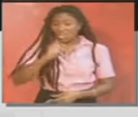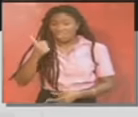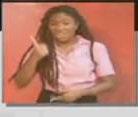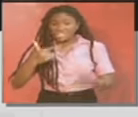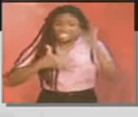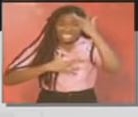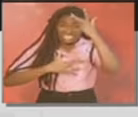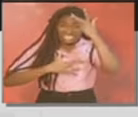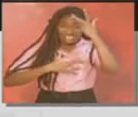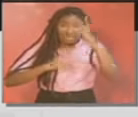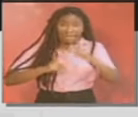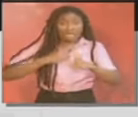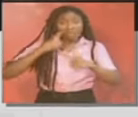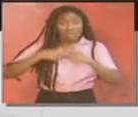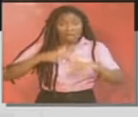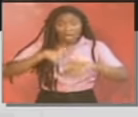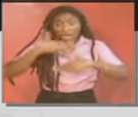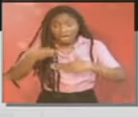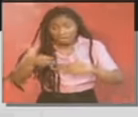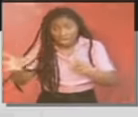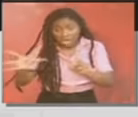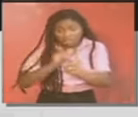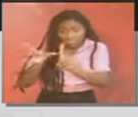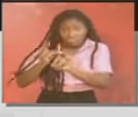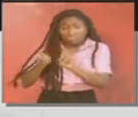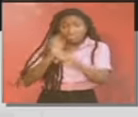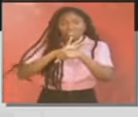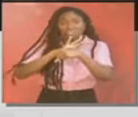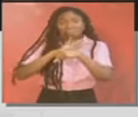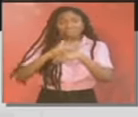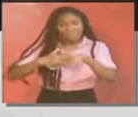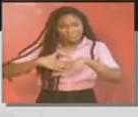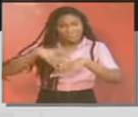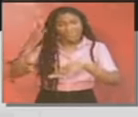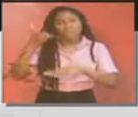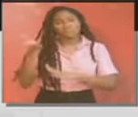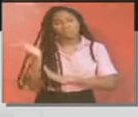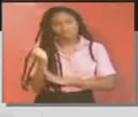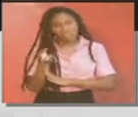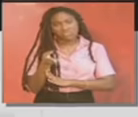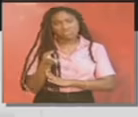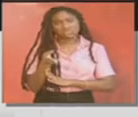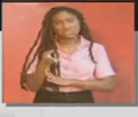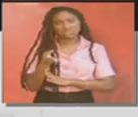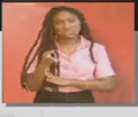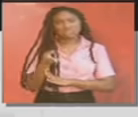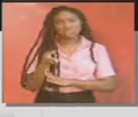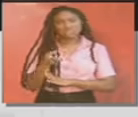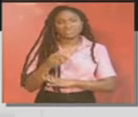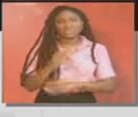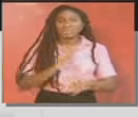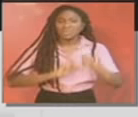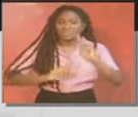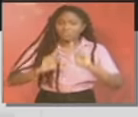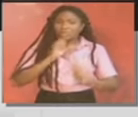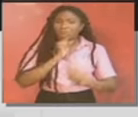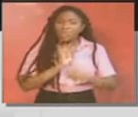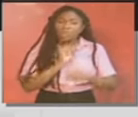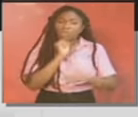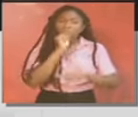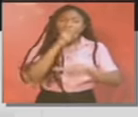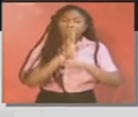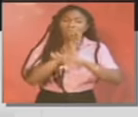illnesses, was noted in more than 80% of those who passed on. So we note that both the age and the presence